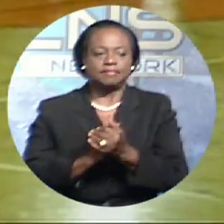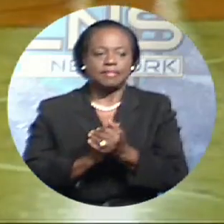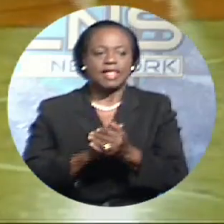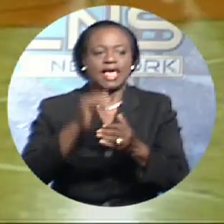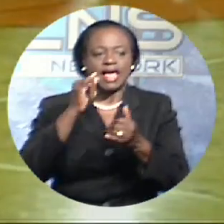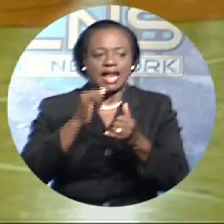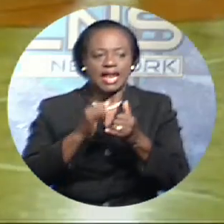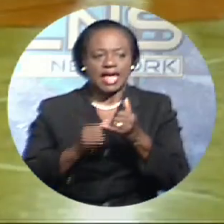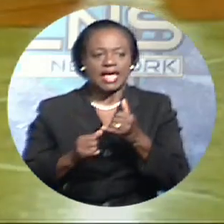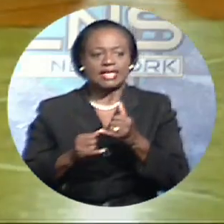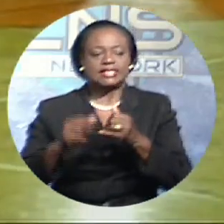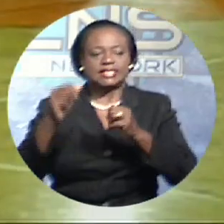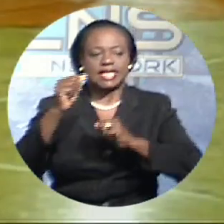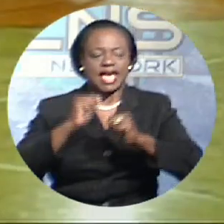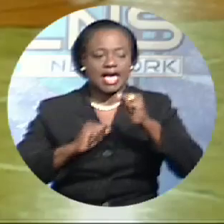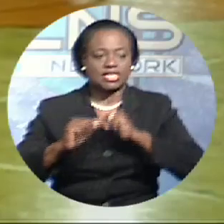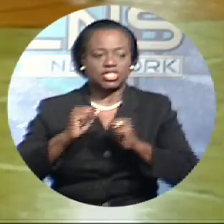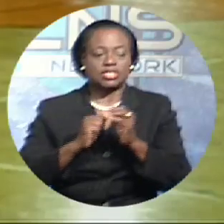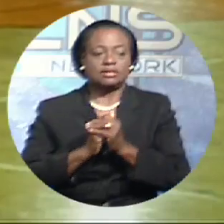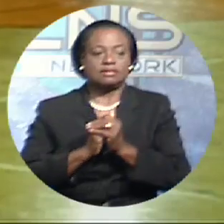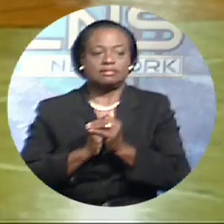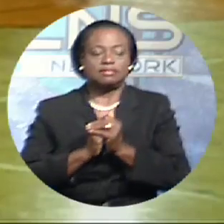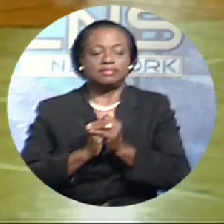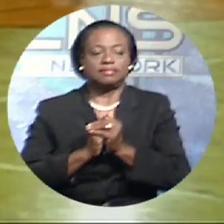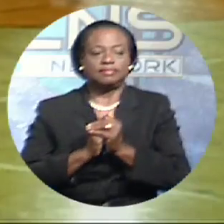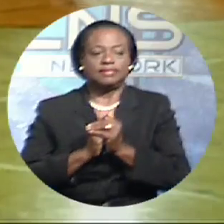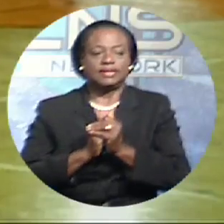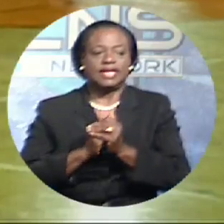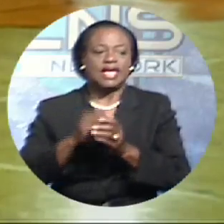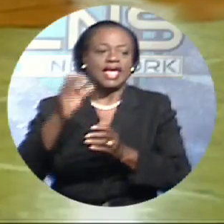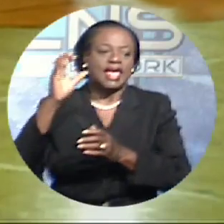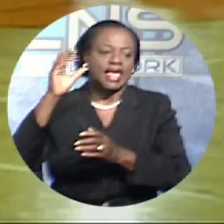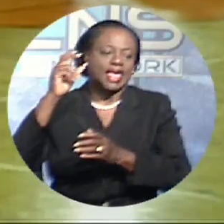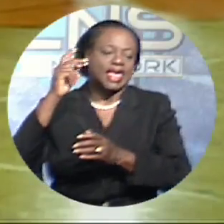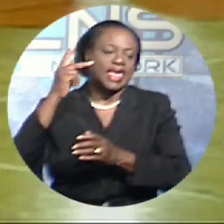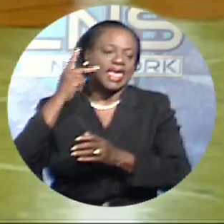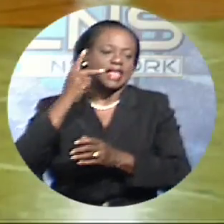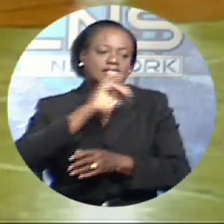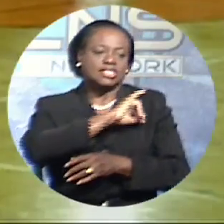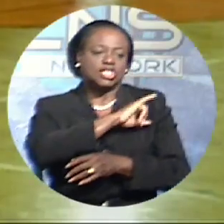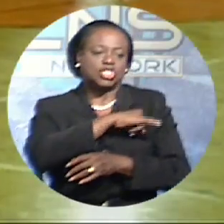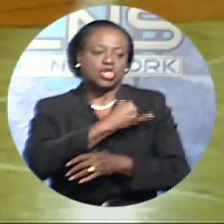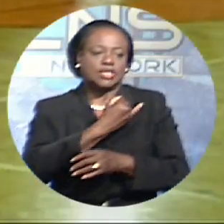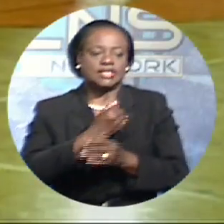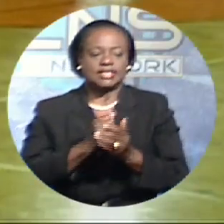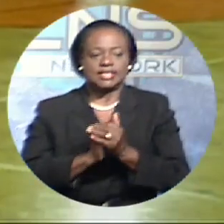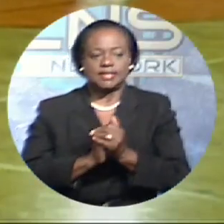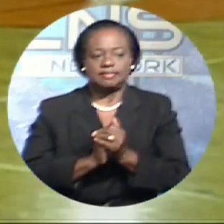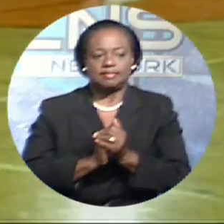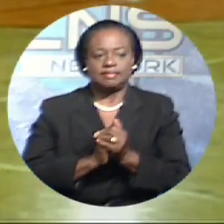let's head over now to the glamour girl of sports, our newest addition, Kelsey Johnson. She has all the action from last night.